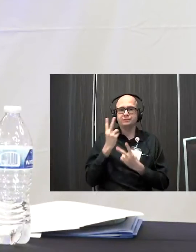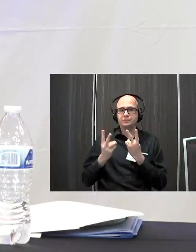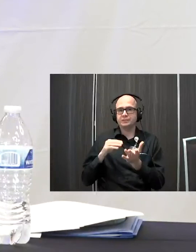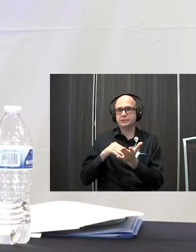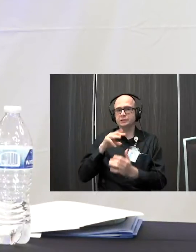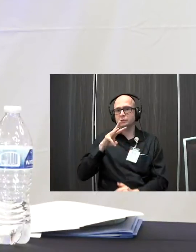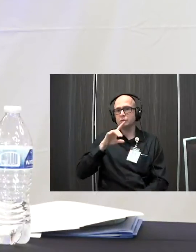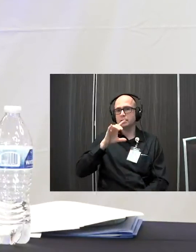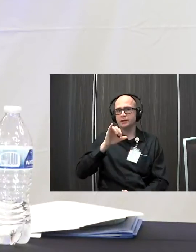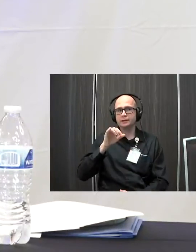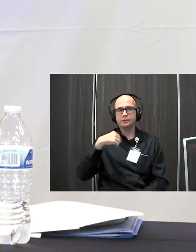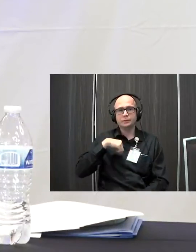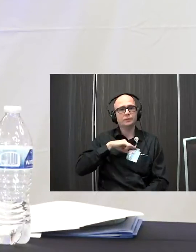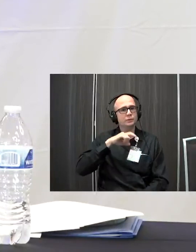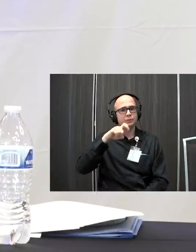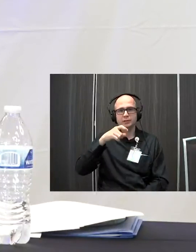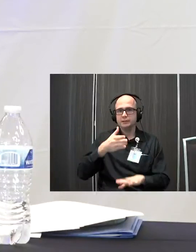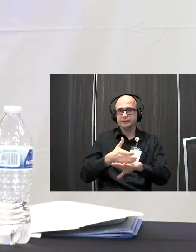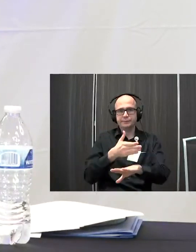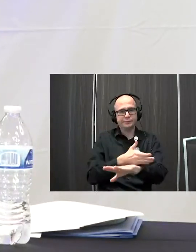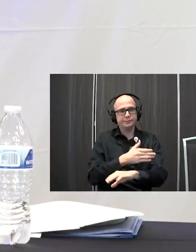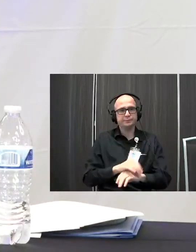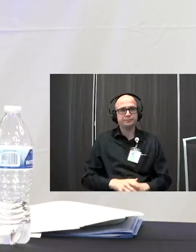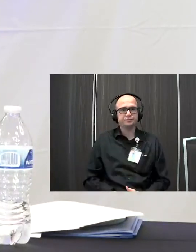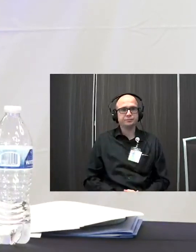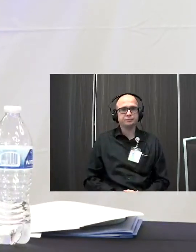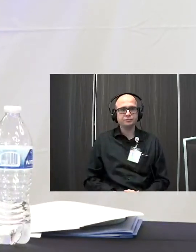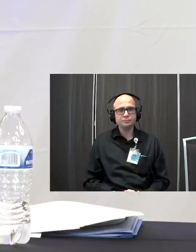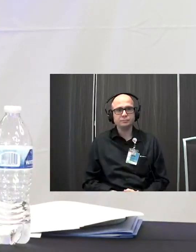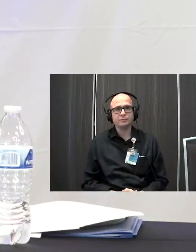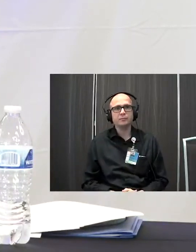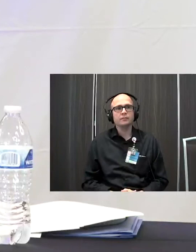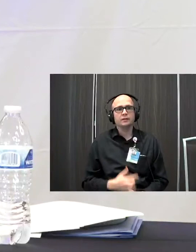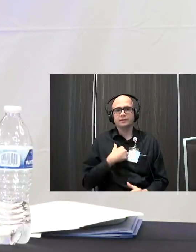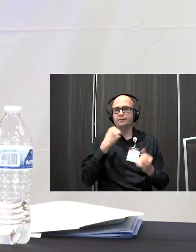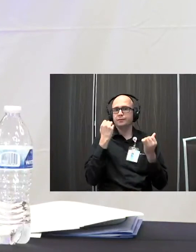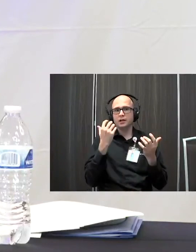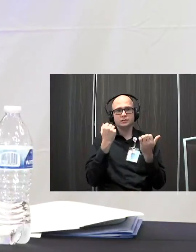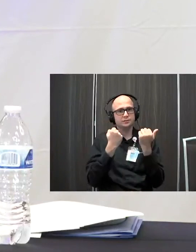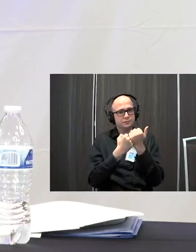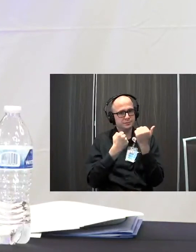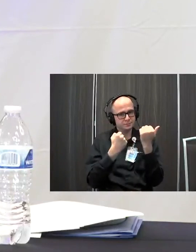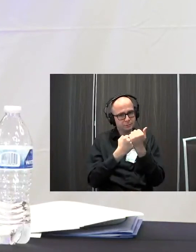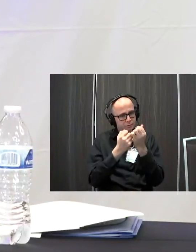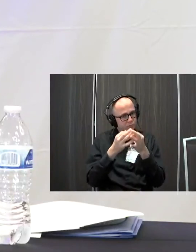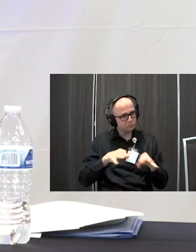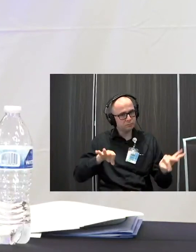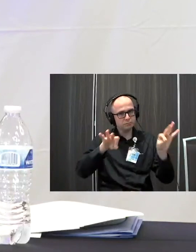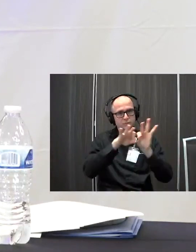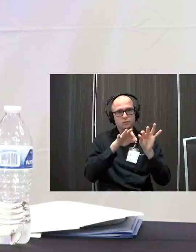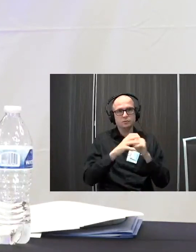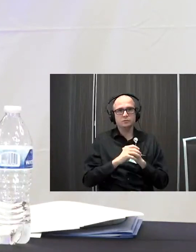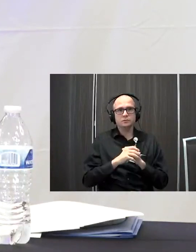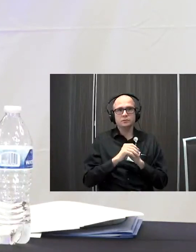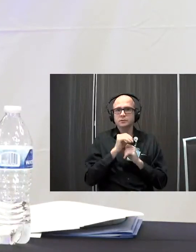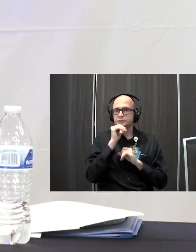like, this is not working. And so, and we have lots of supports. And I think that's really important, that this isn't the